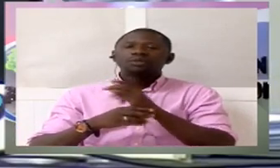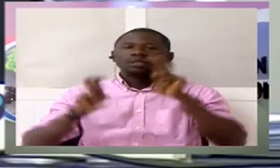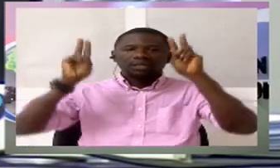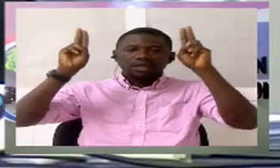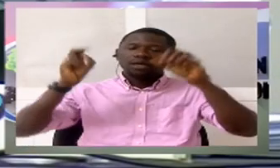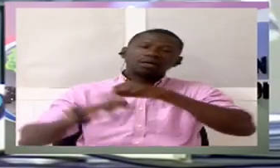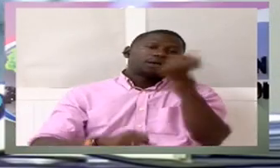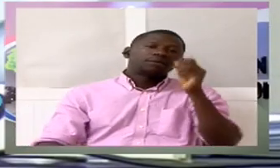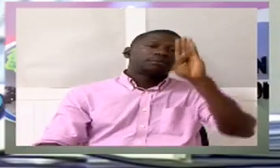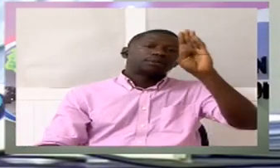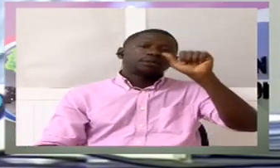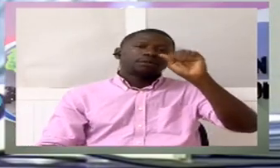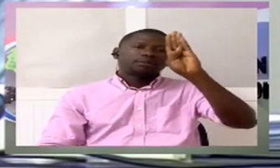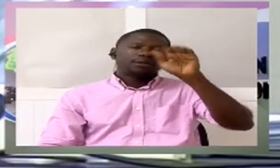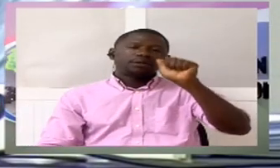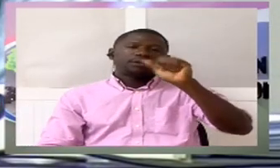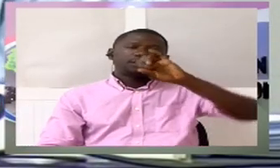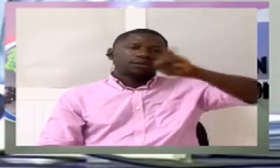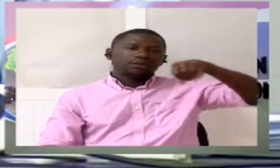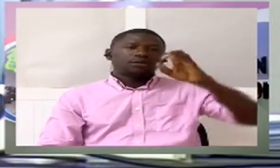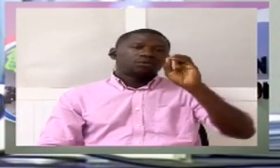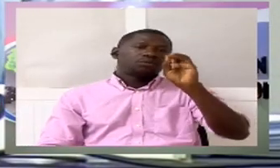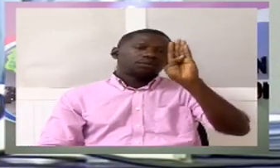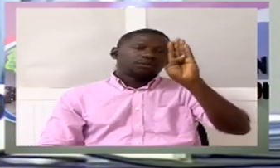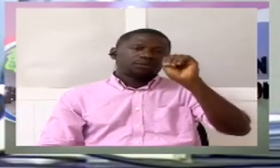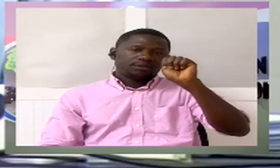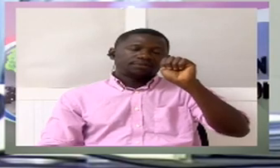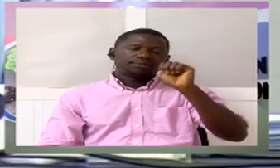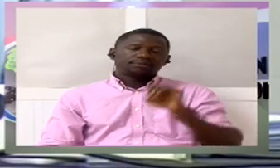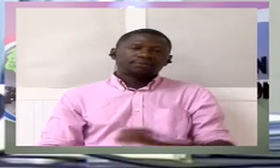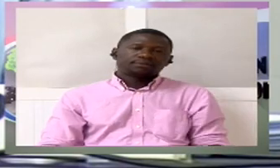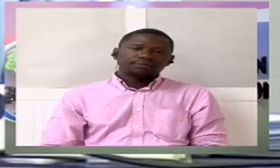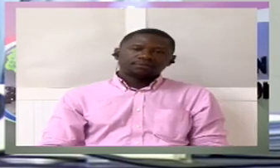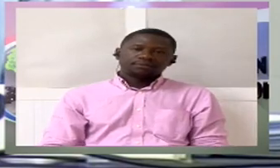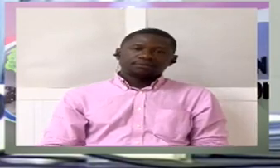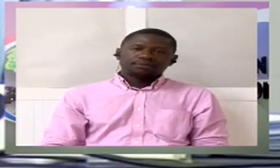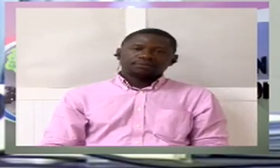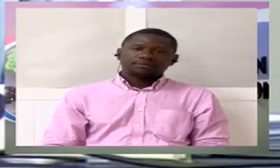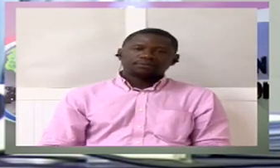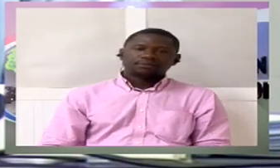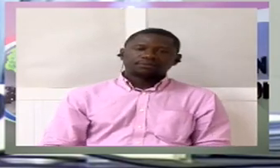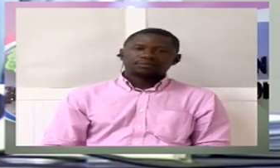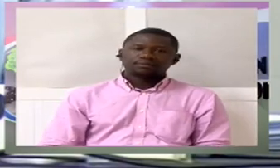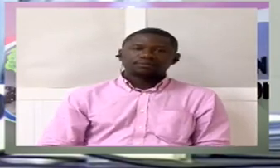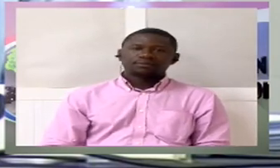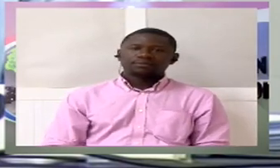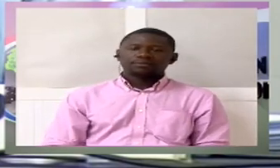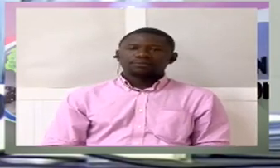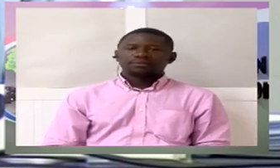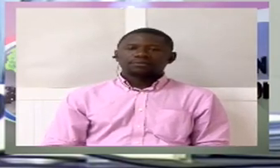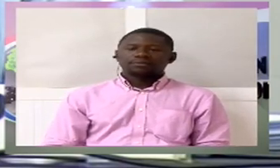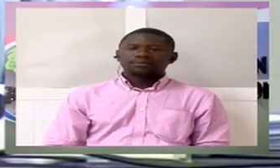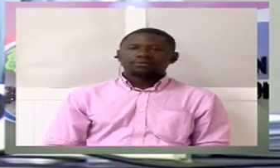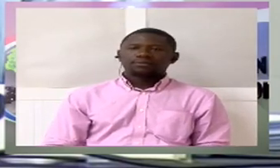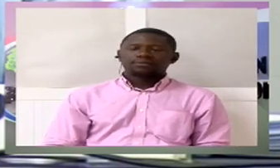and Baba Job. Bari silang hanim bintel si kontinen na kachala kulu menketa kusoto ringolti chukinyola kulu. Yaya Jame